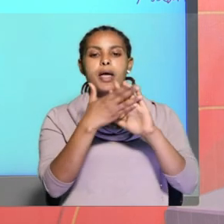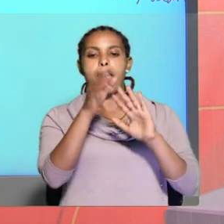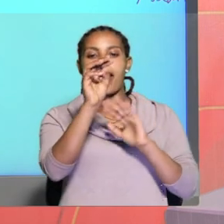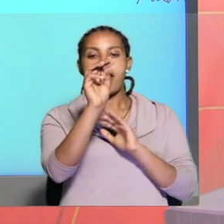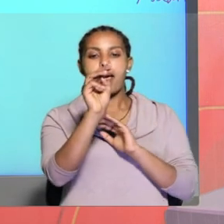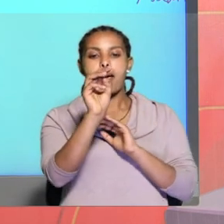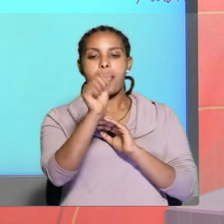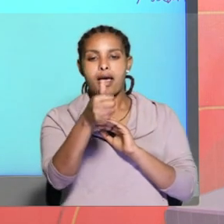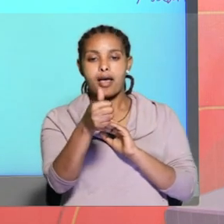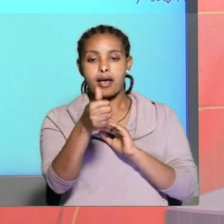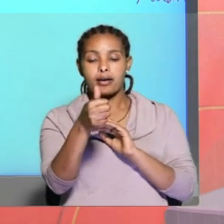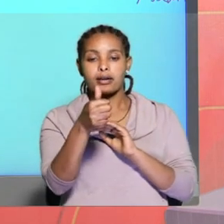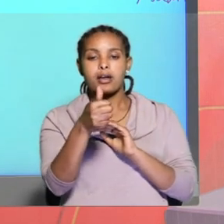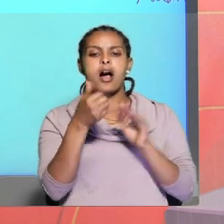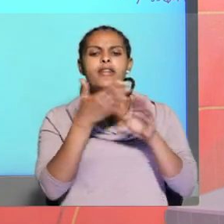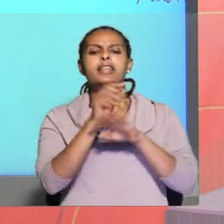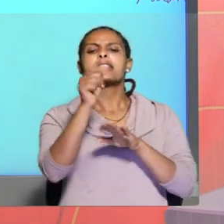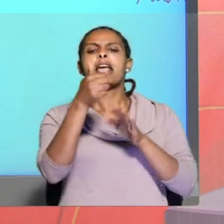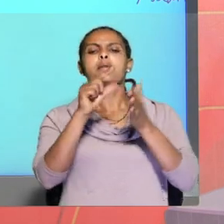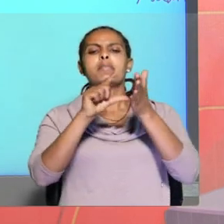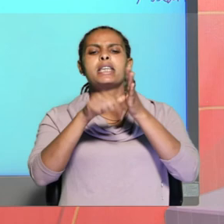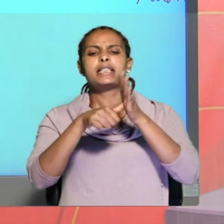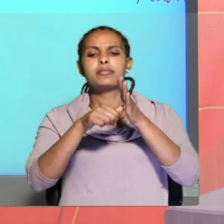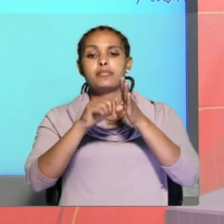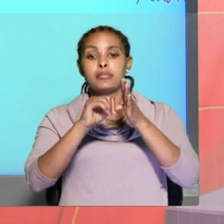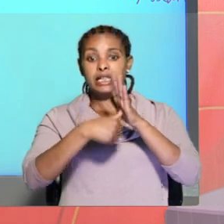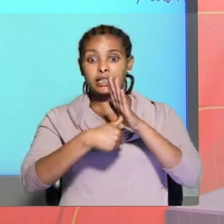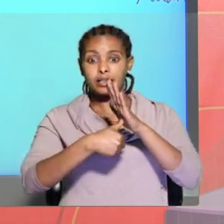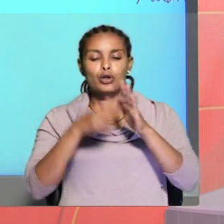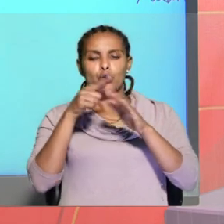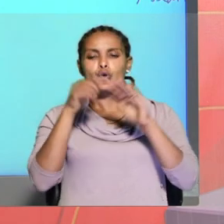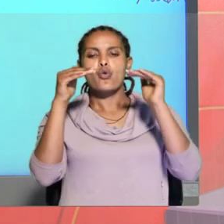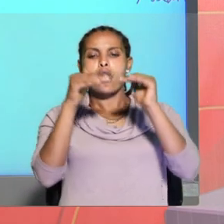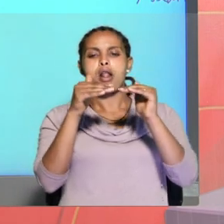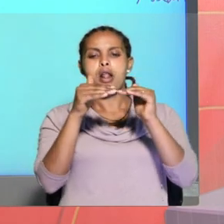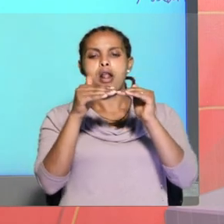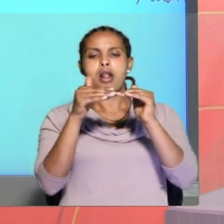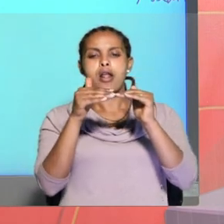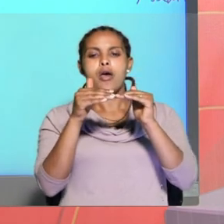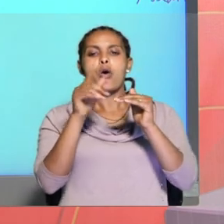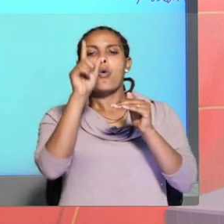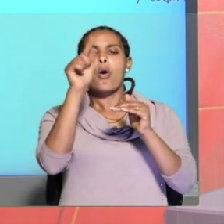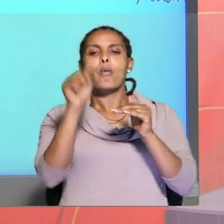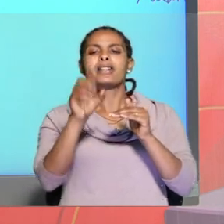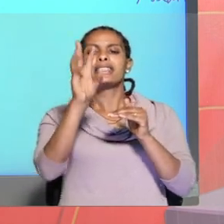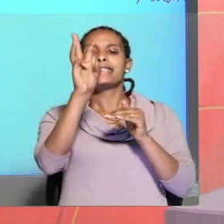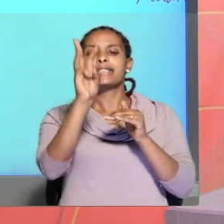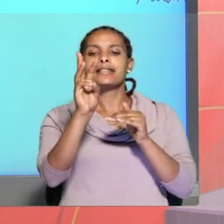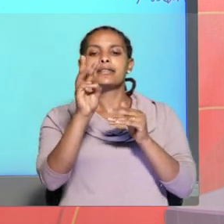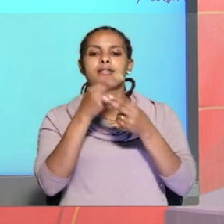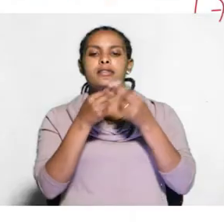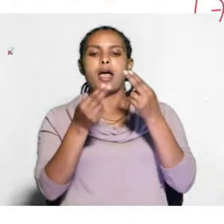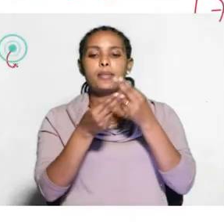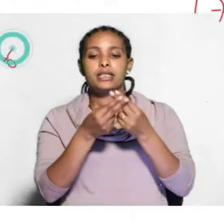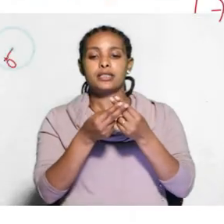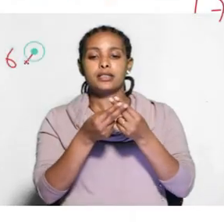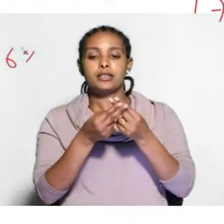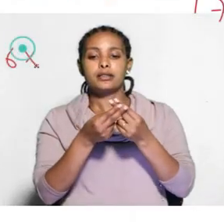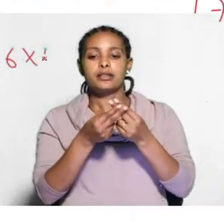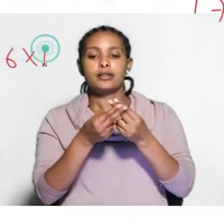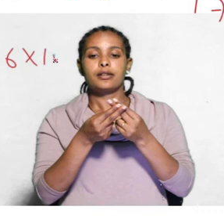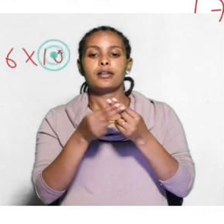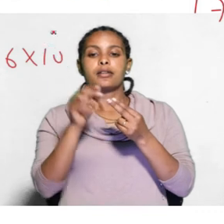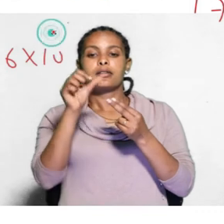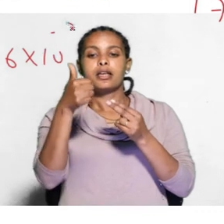m after 10 minutes equal 1.6 times 1.6